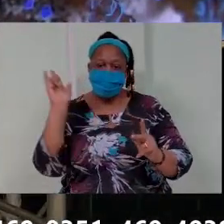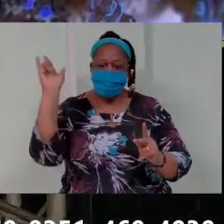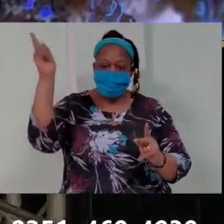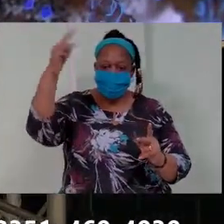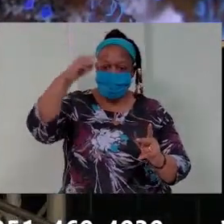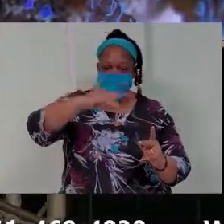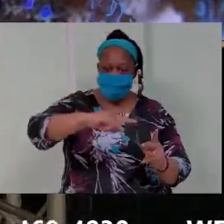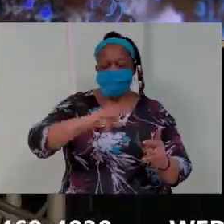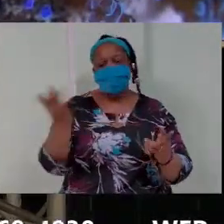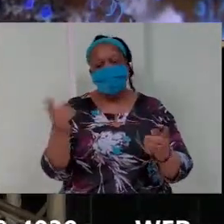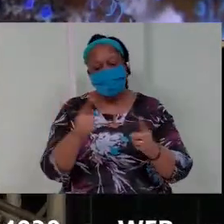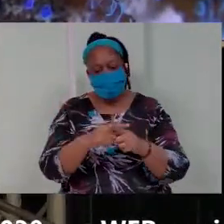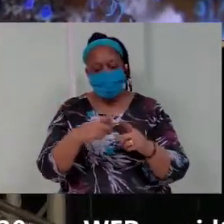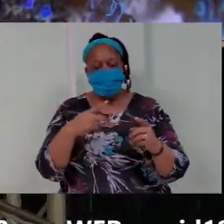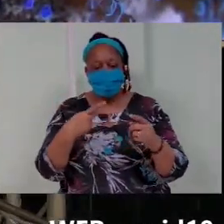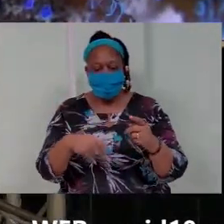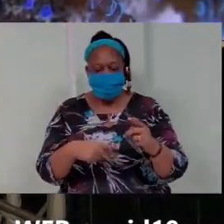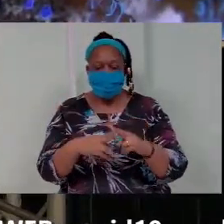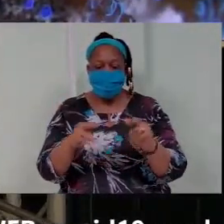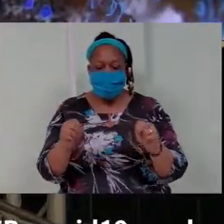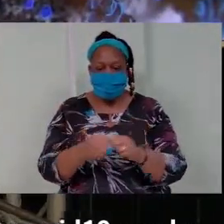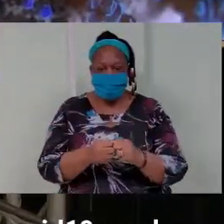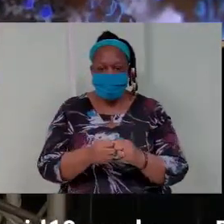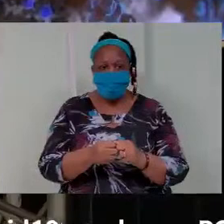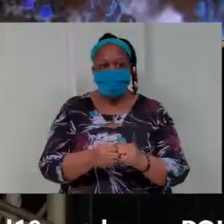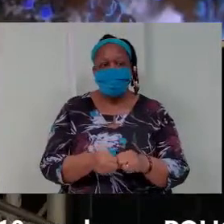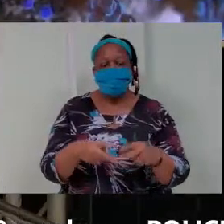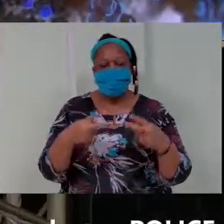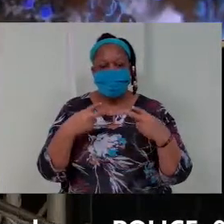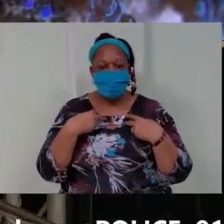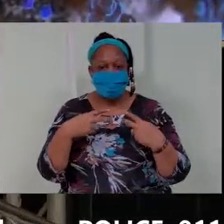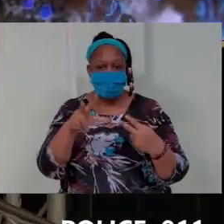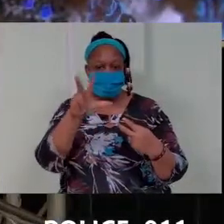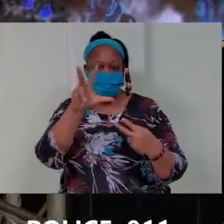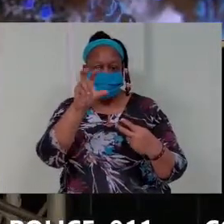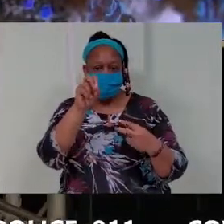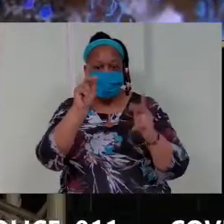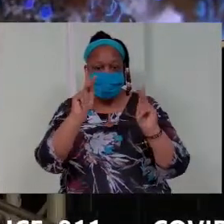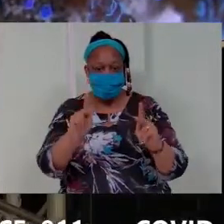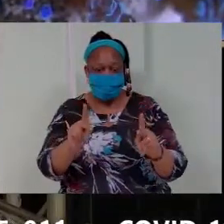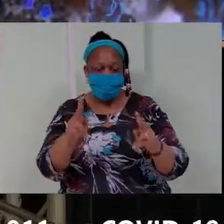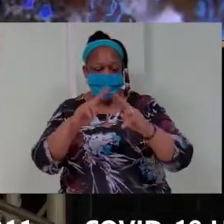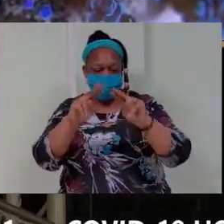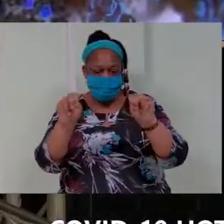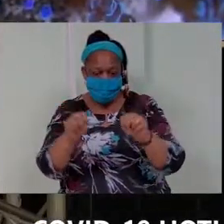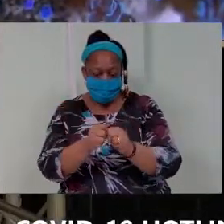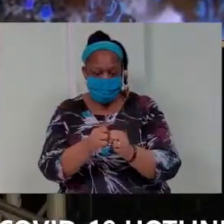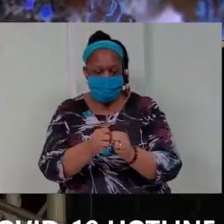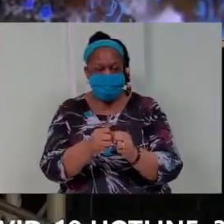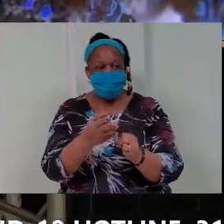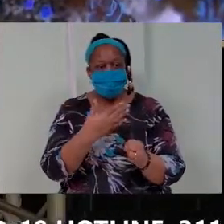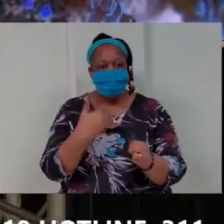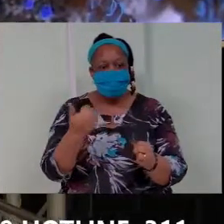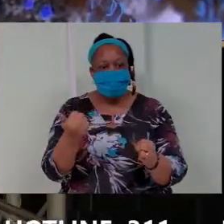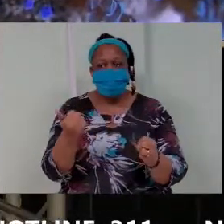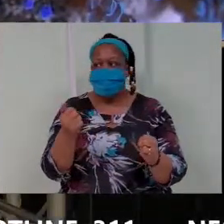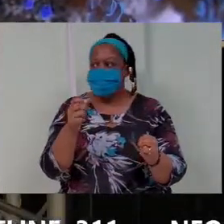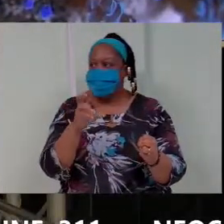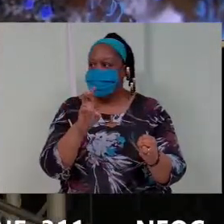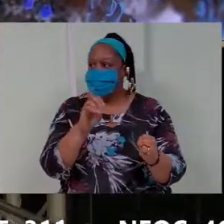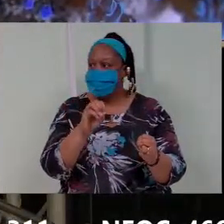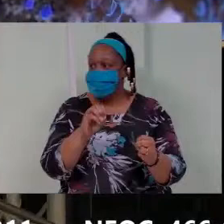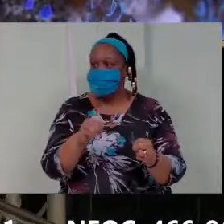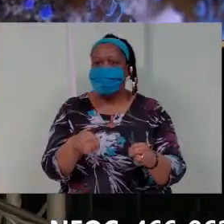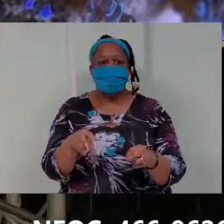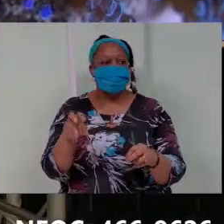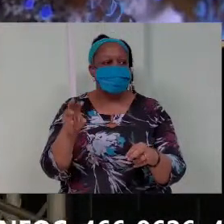non-pharmaceutical masks, to have them washed every day. If we have to take a survey, I don't know who washes them every